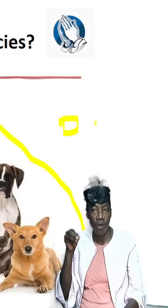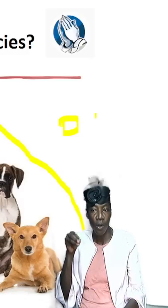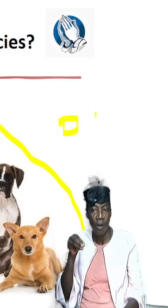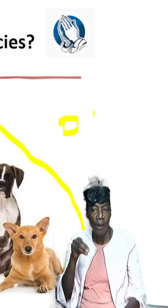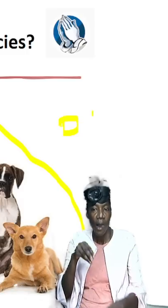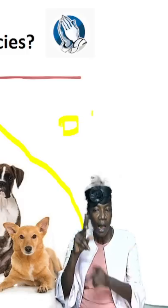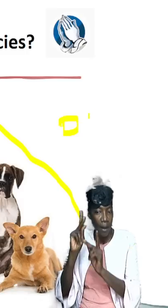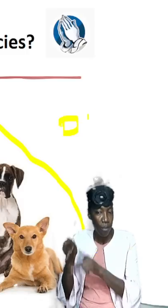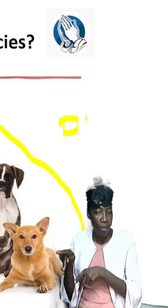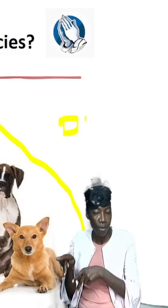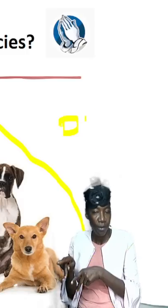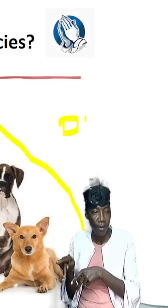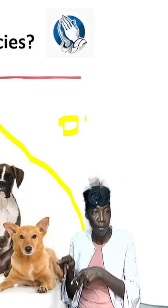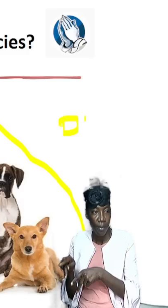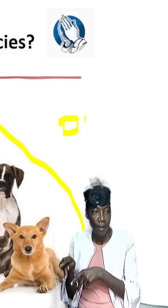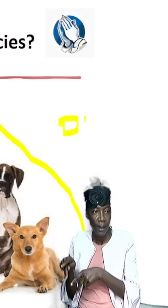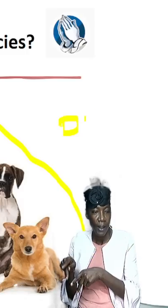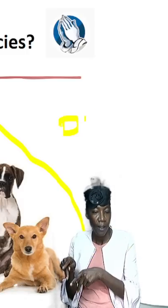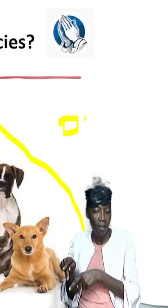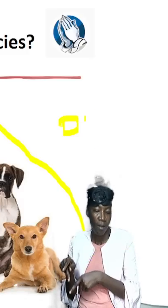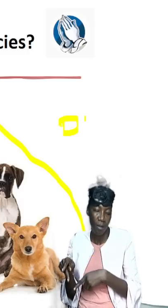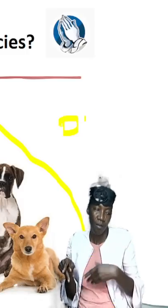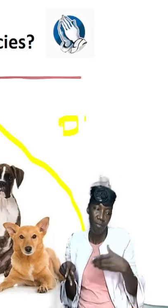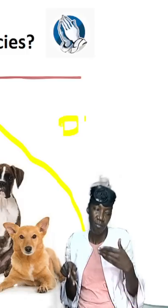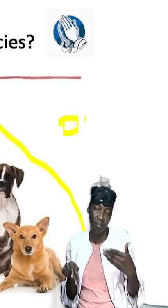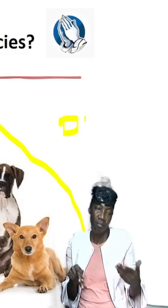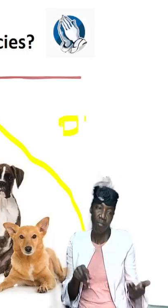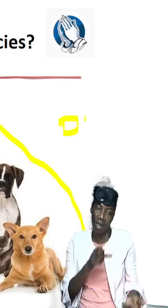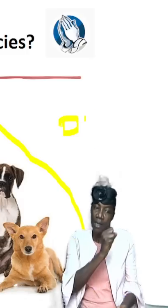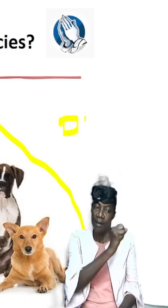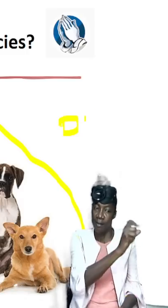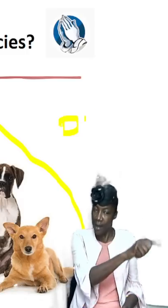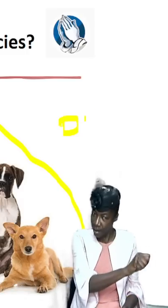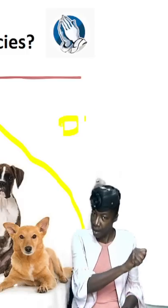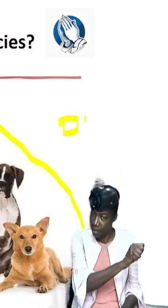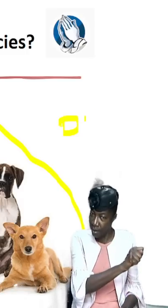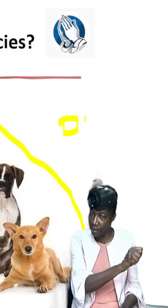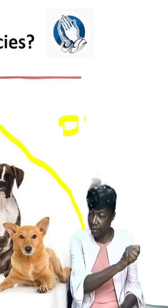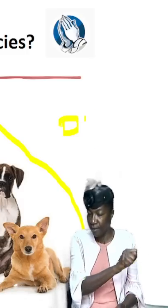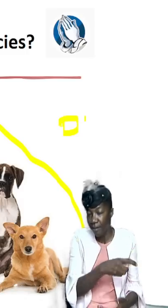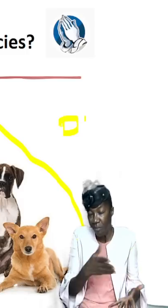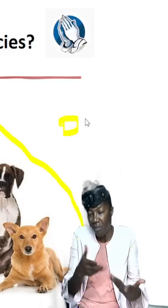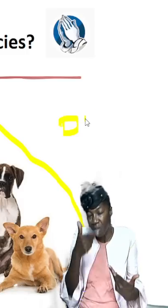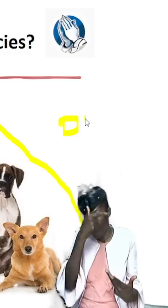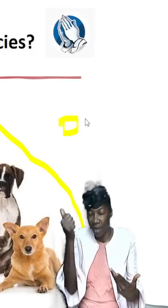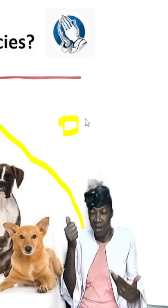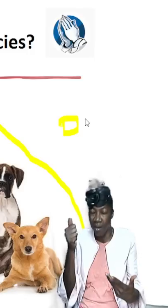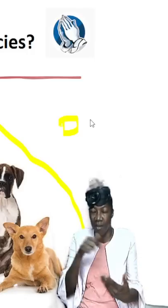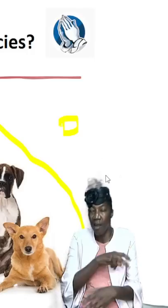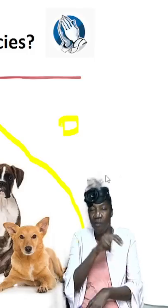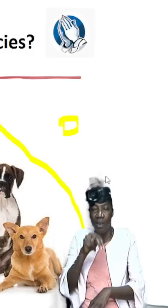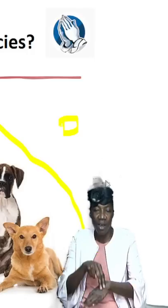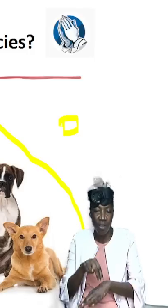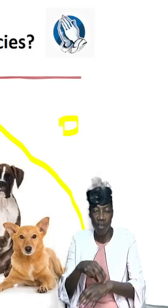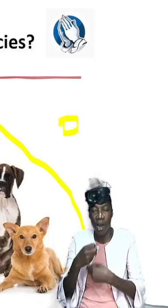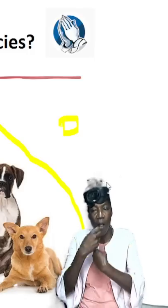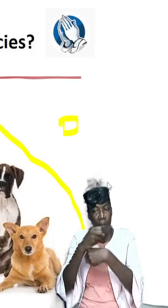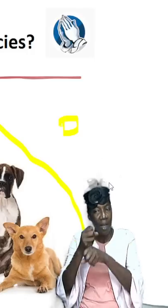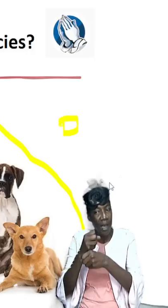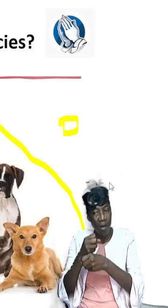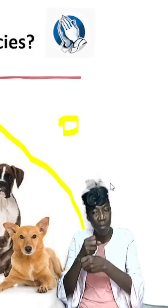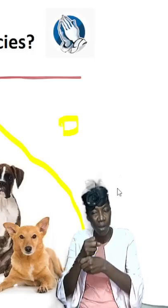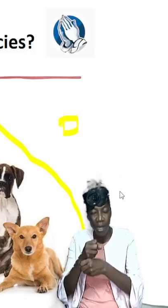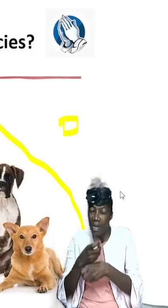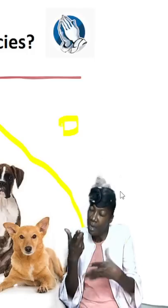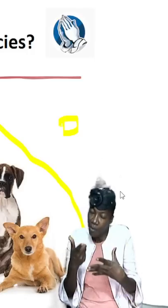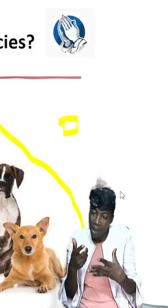placed in St. Thomas. Of course, because of natural makeup, they are going to